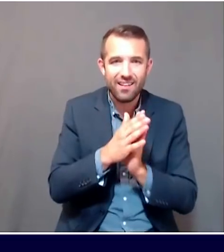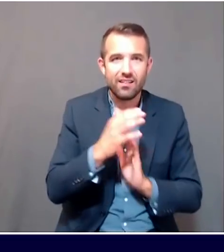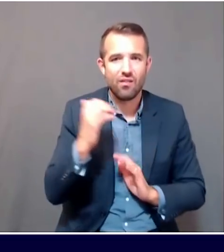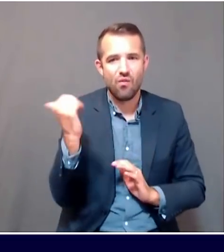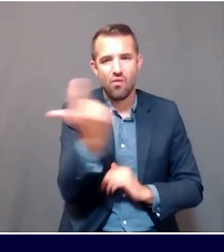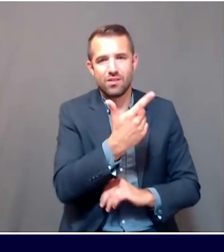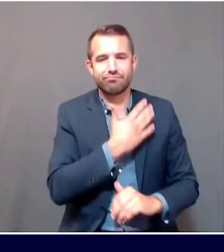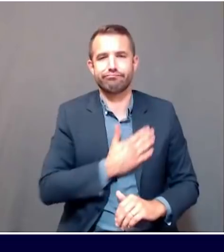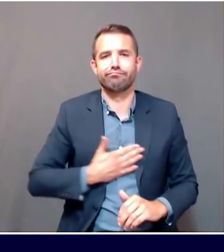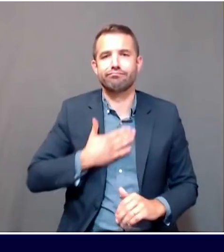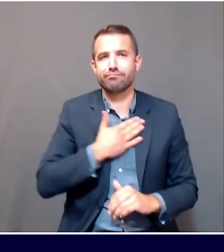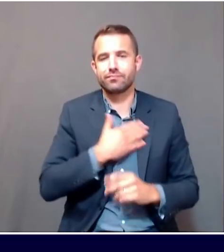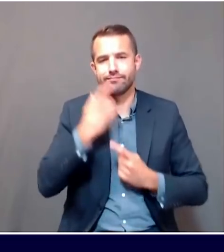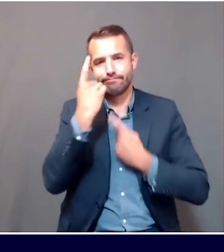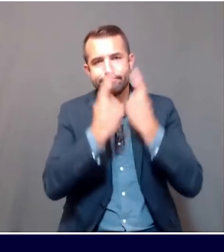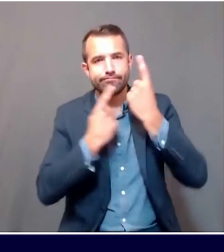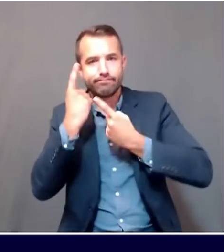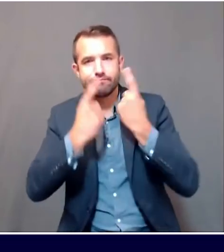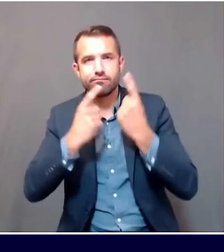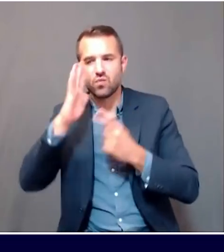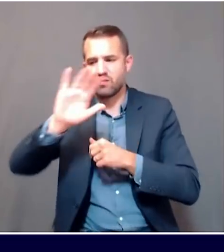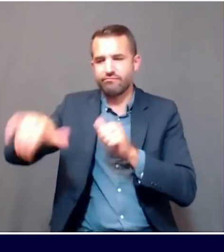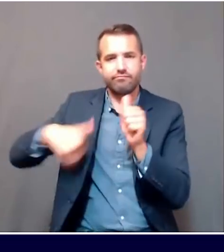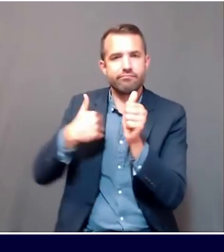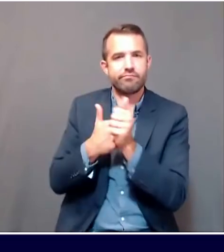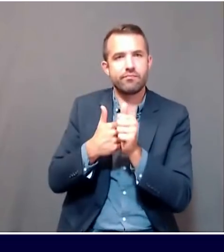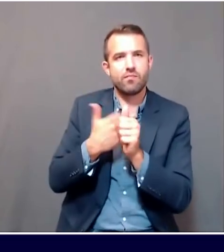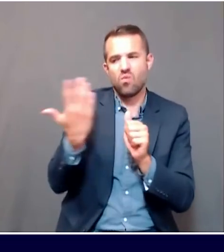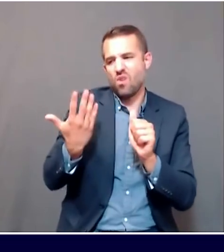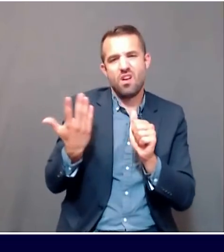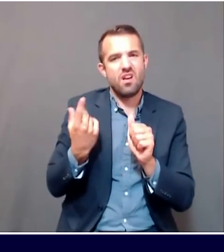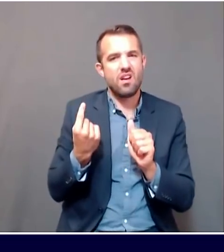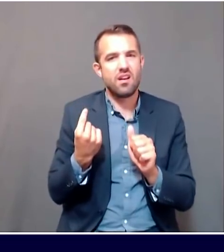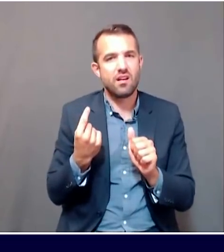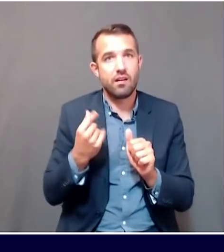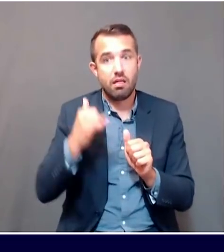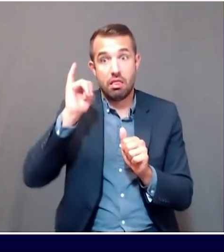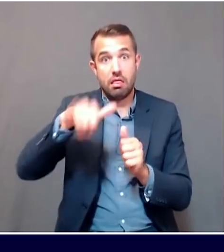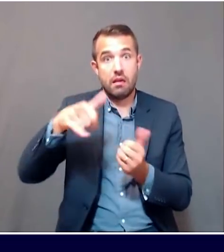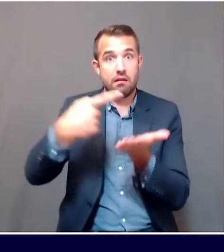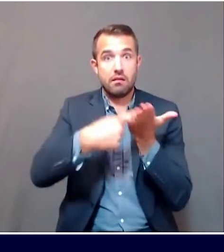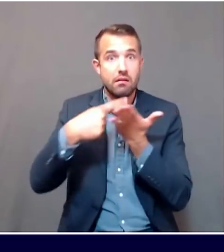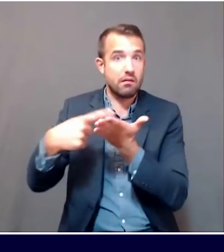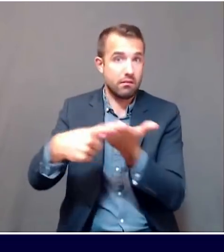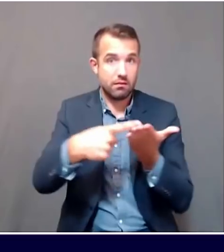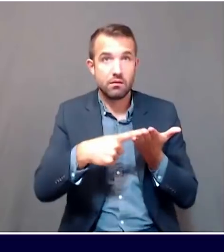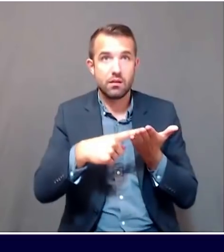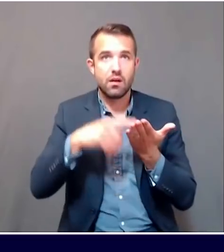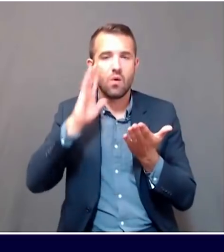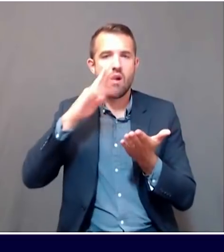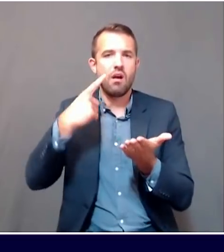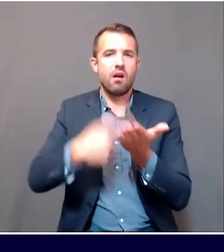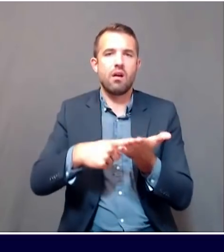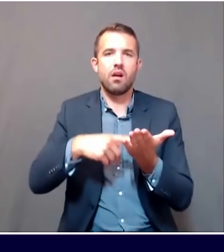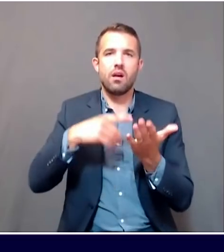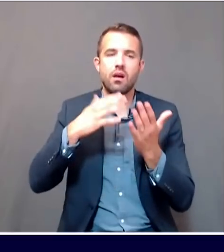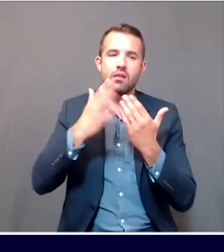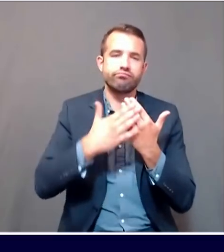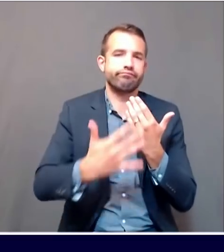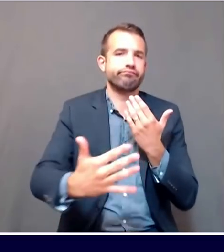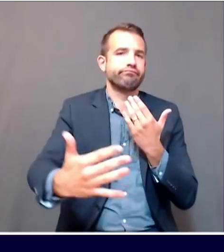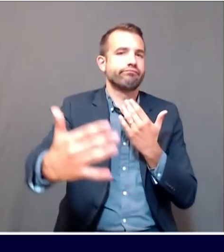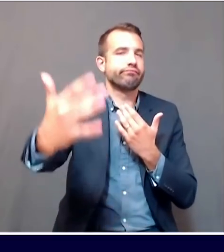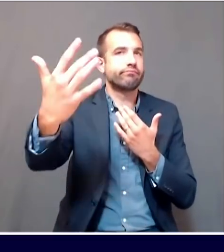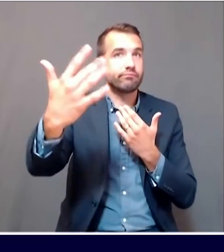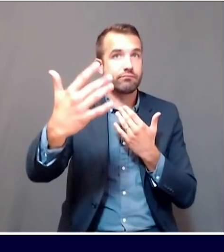your discussions around COVID-19. That will certainly be a topic of conversation for the months to come, and I look forward to having it with everybody. So